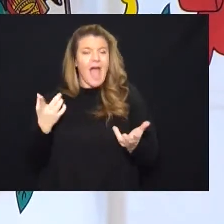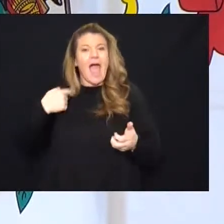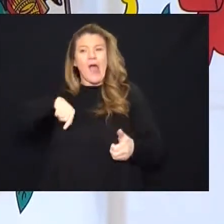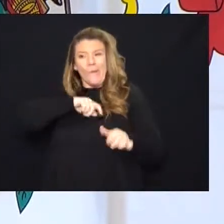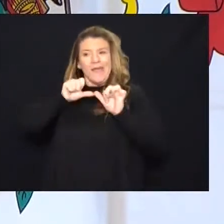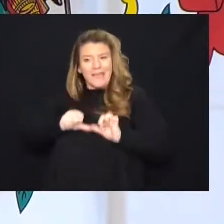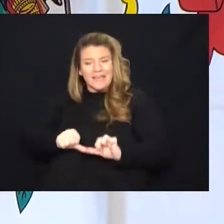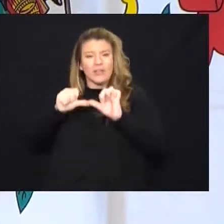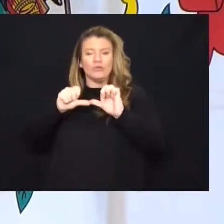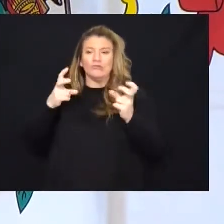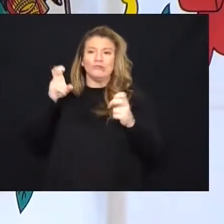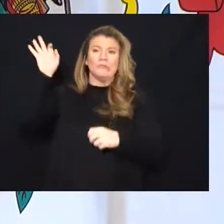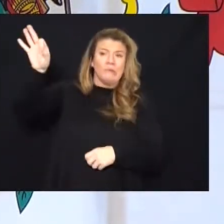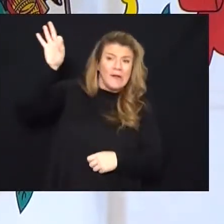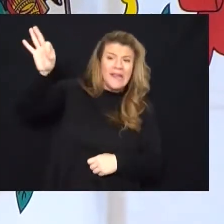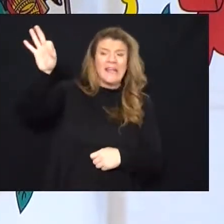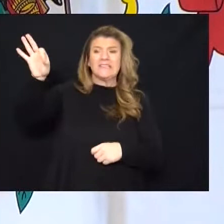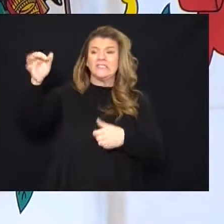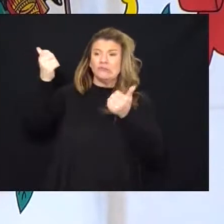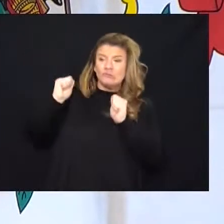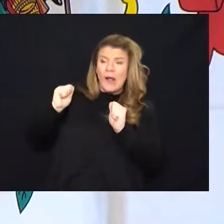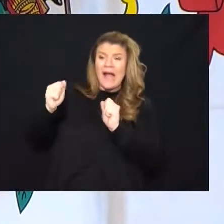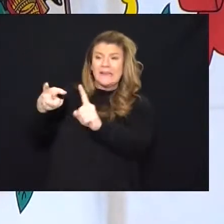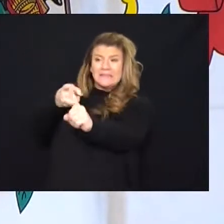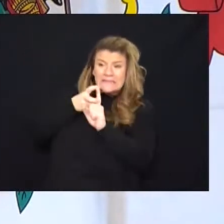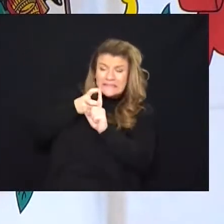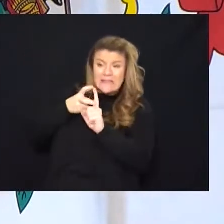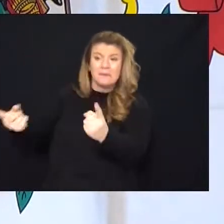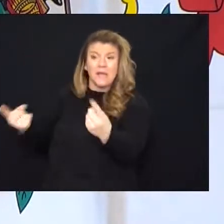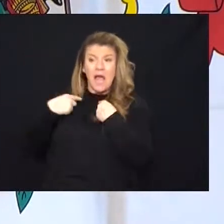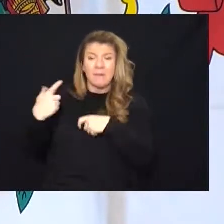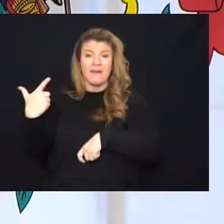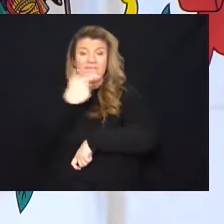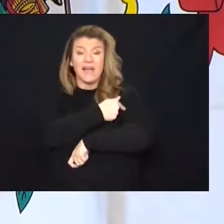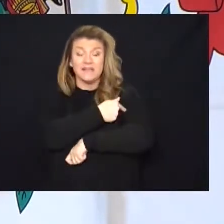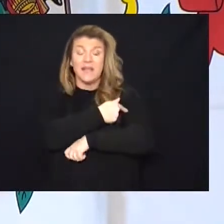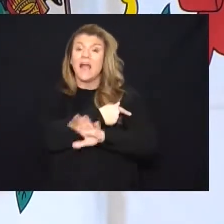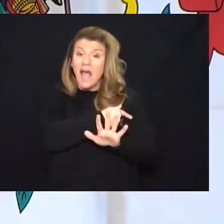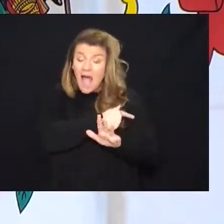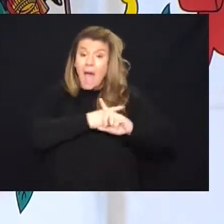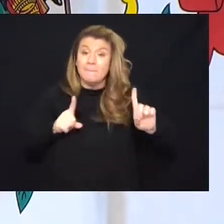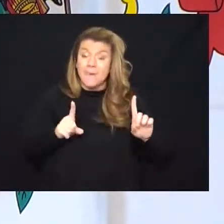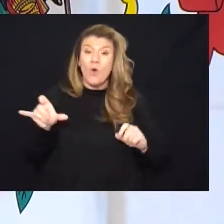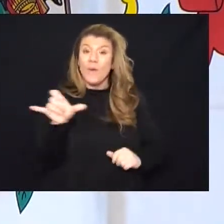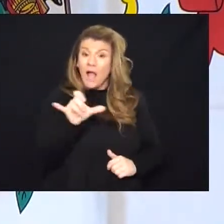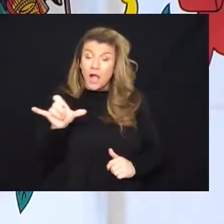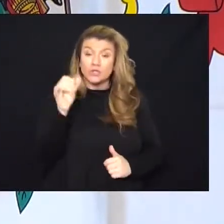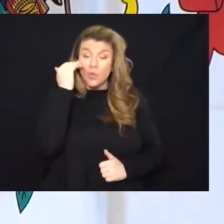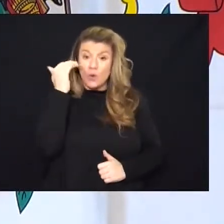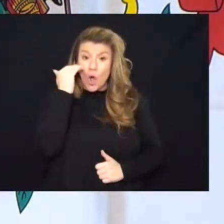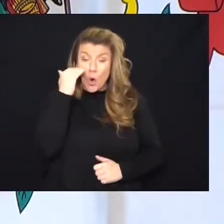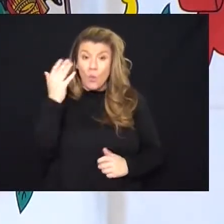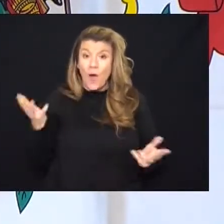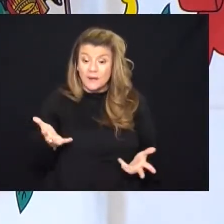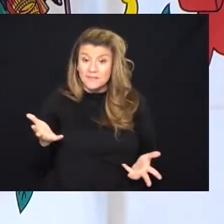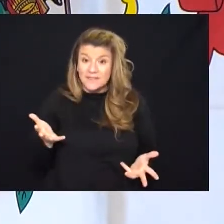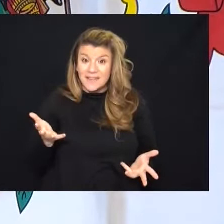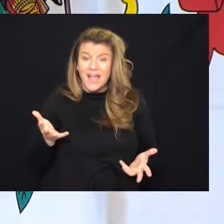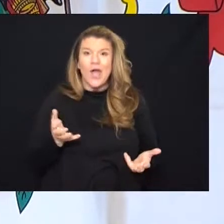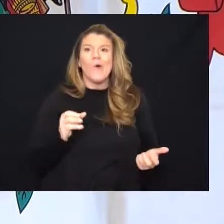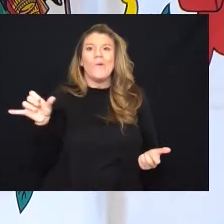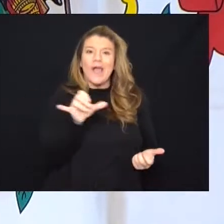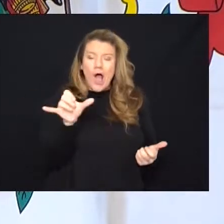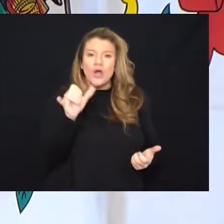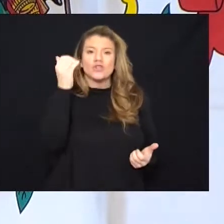continue to preach and try to get them across the finish line. But we also know this. We also